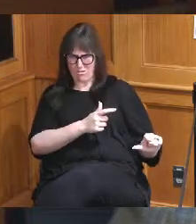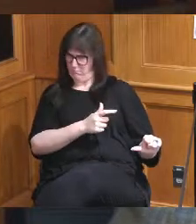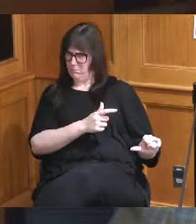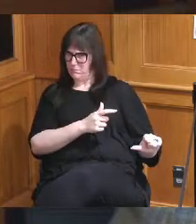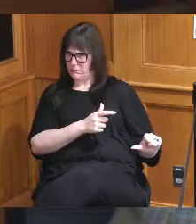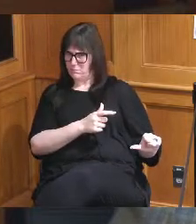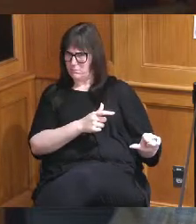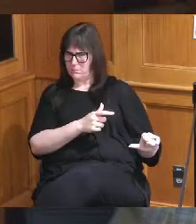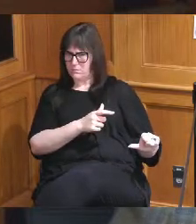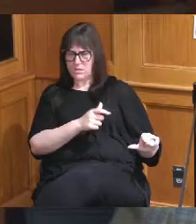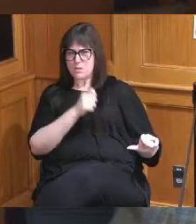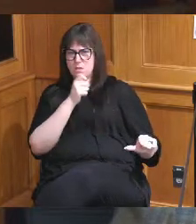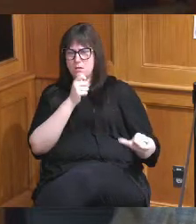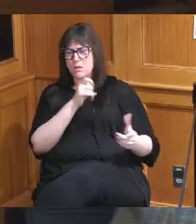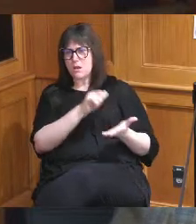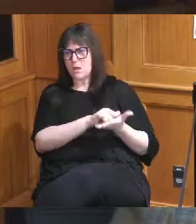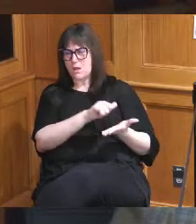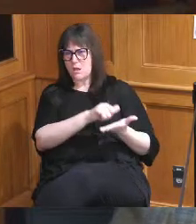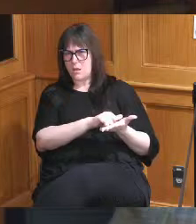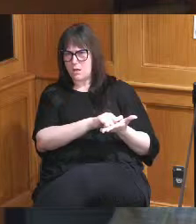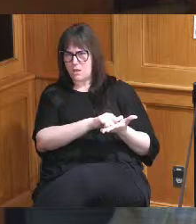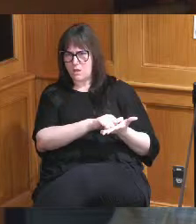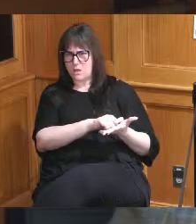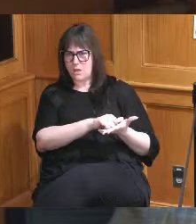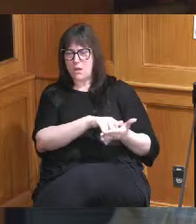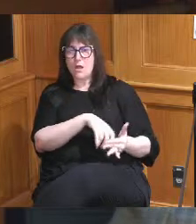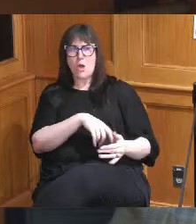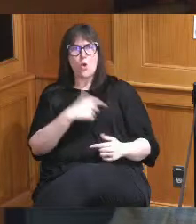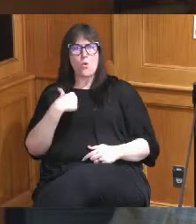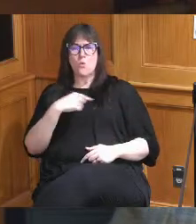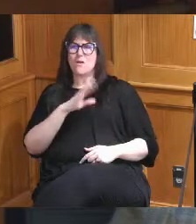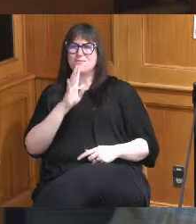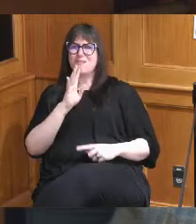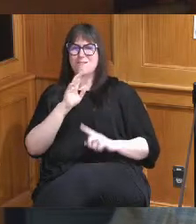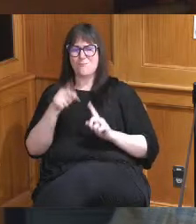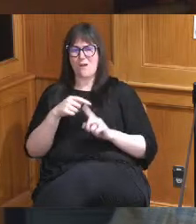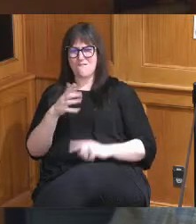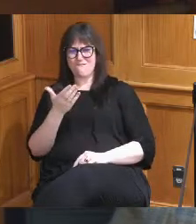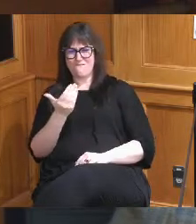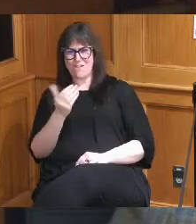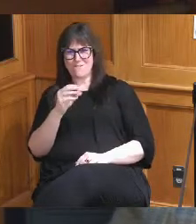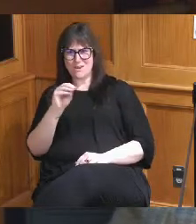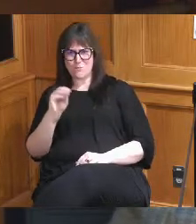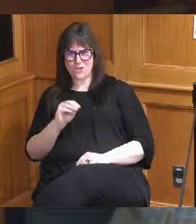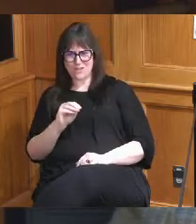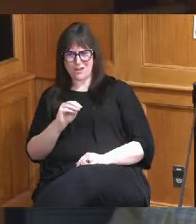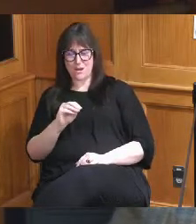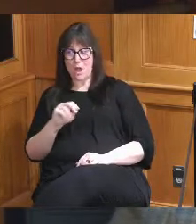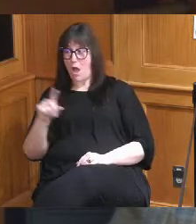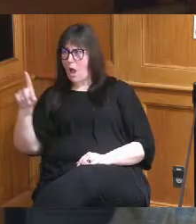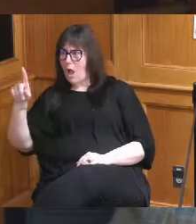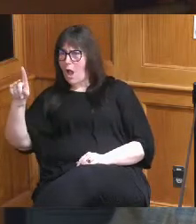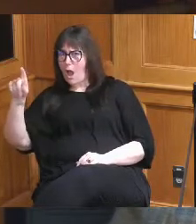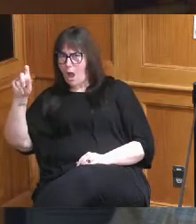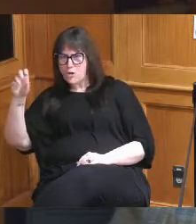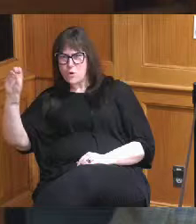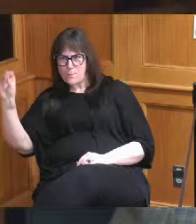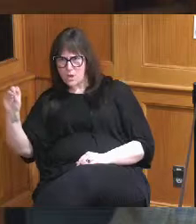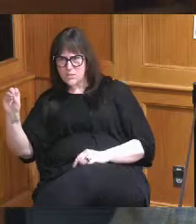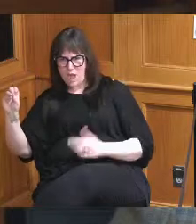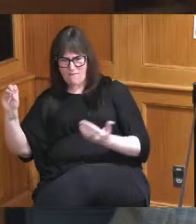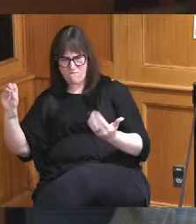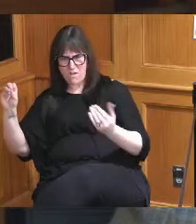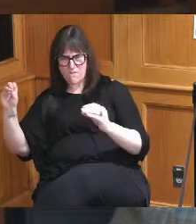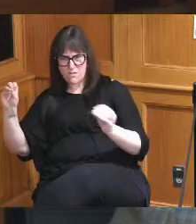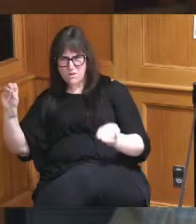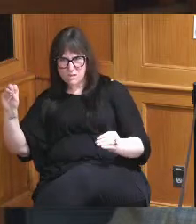at it and say, oh man, they getting some, we talking about 15% out of 100%. I